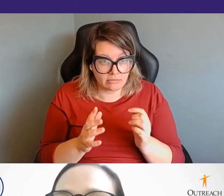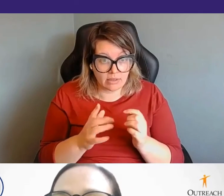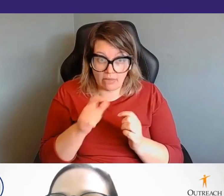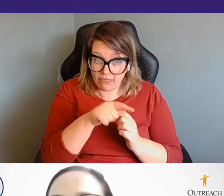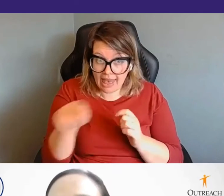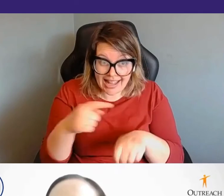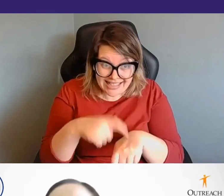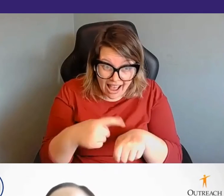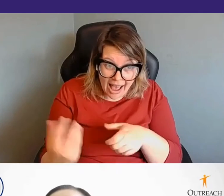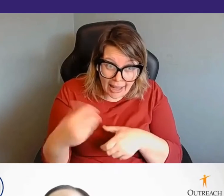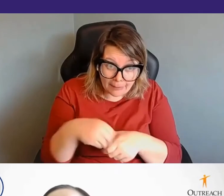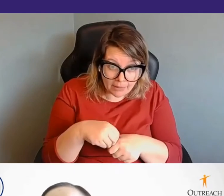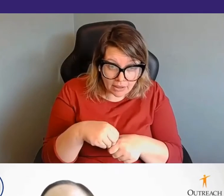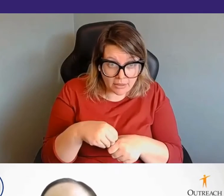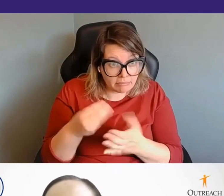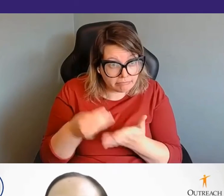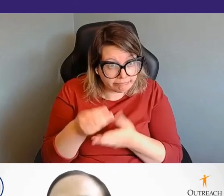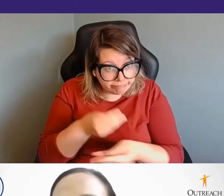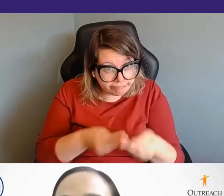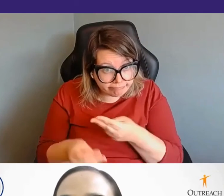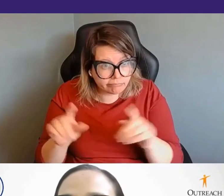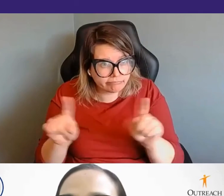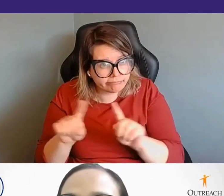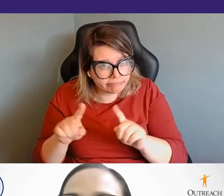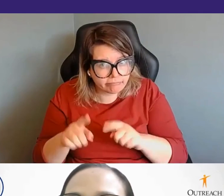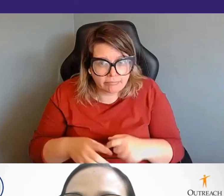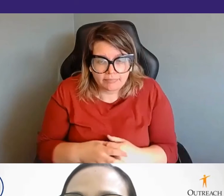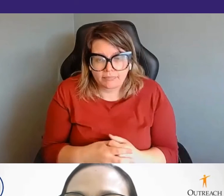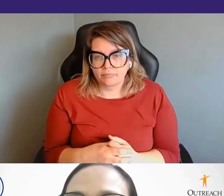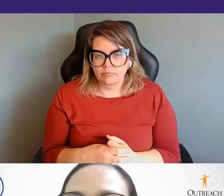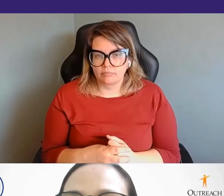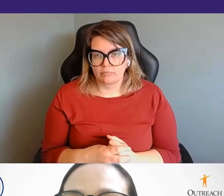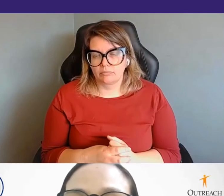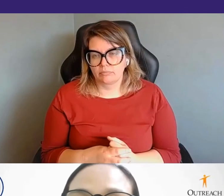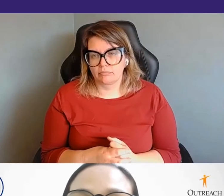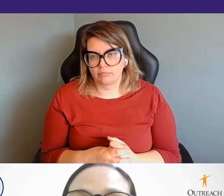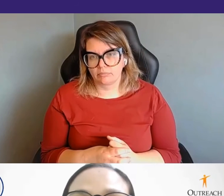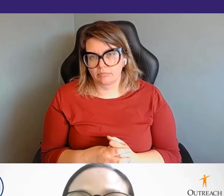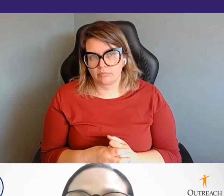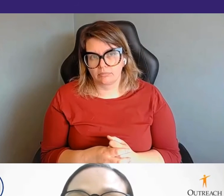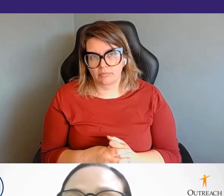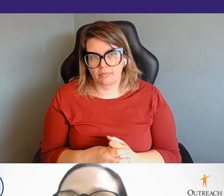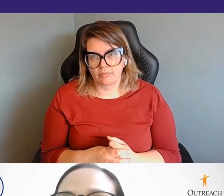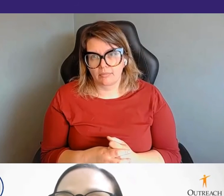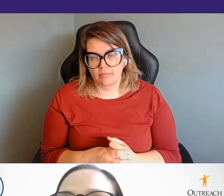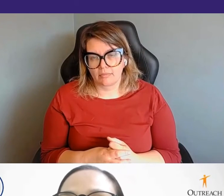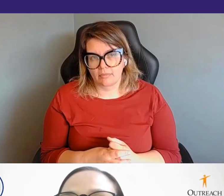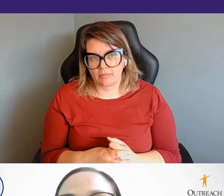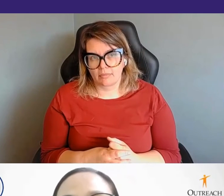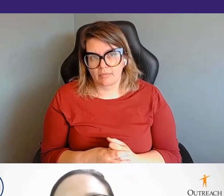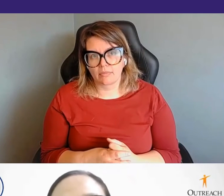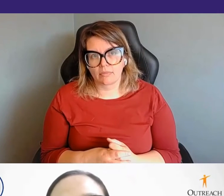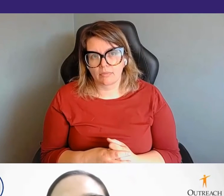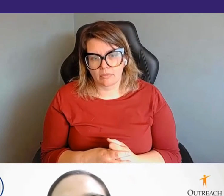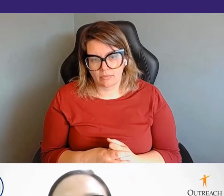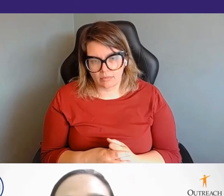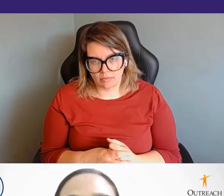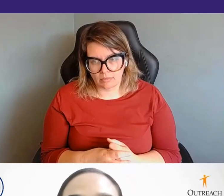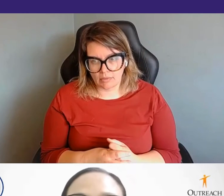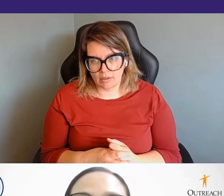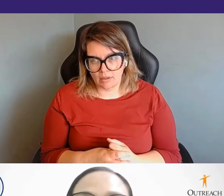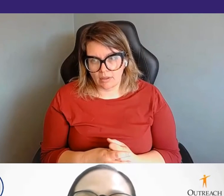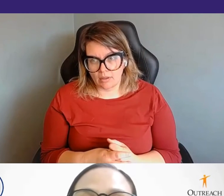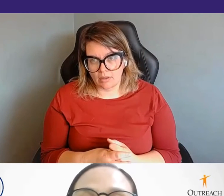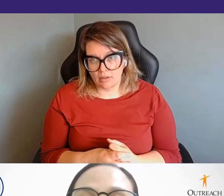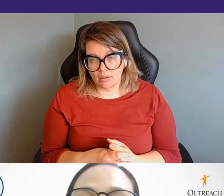their time? Yes. Let me just, I cannot pass this moment by to also say to Marge, most significant